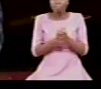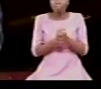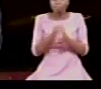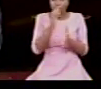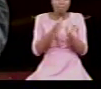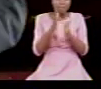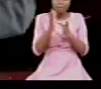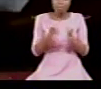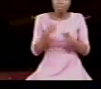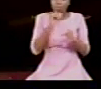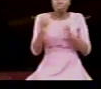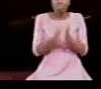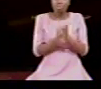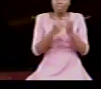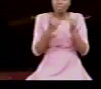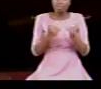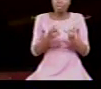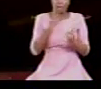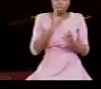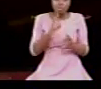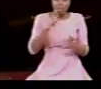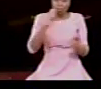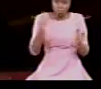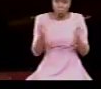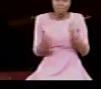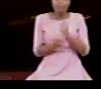do I mean that now? I mean you are transformed.